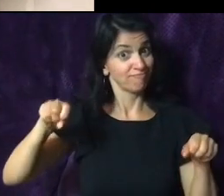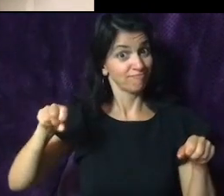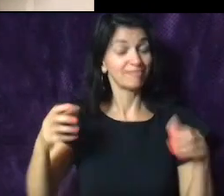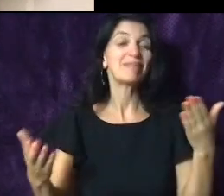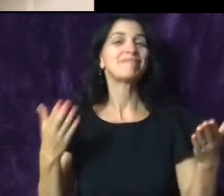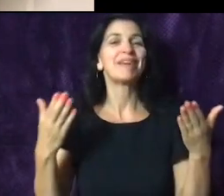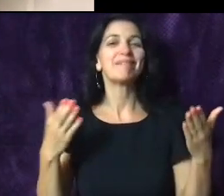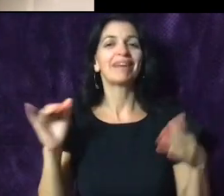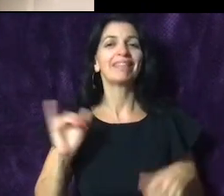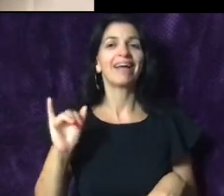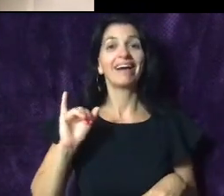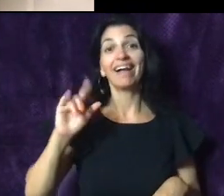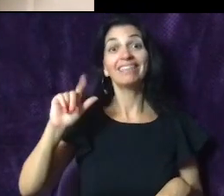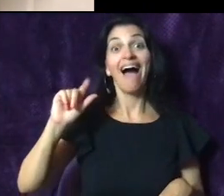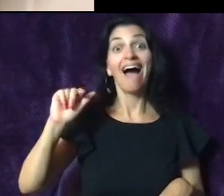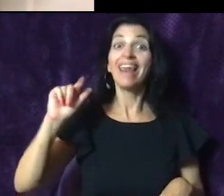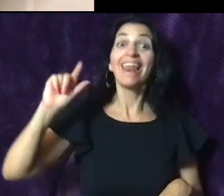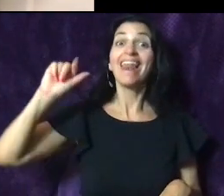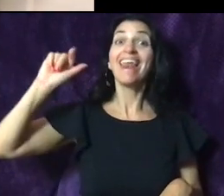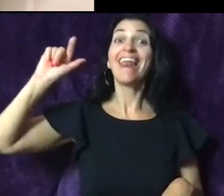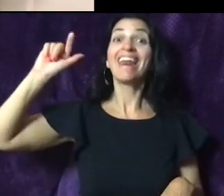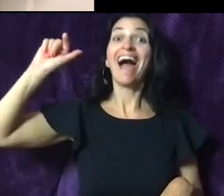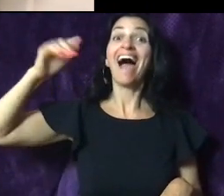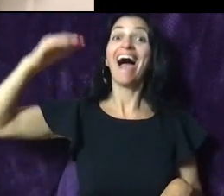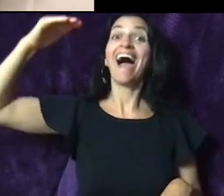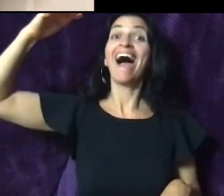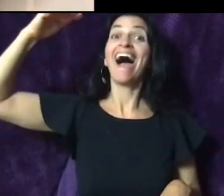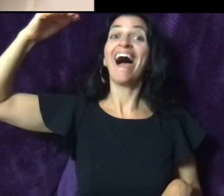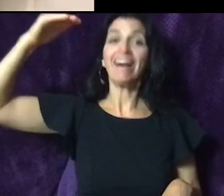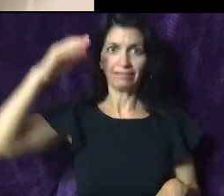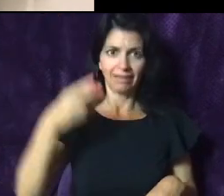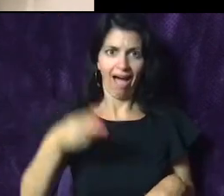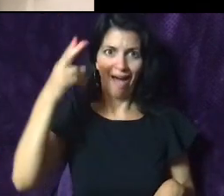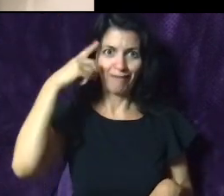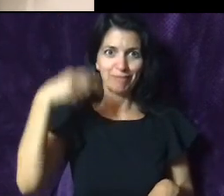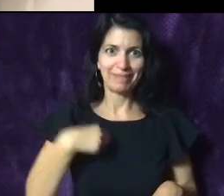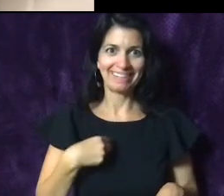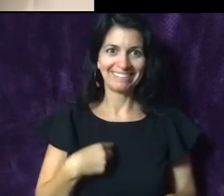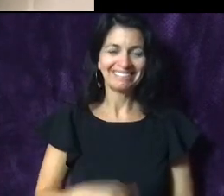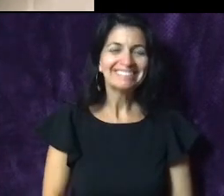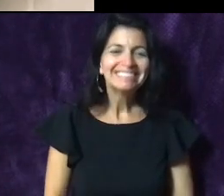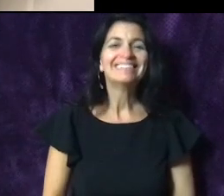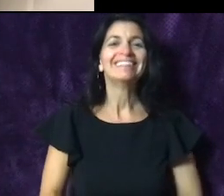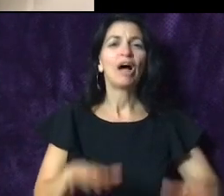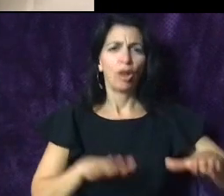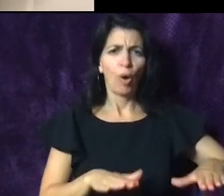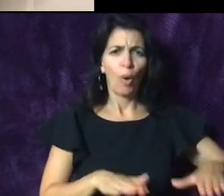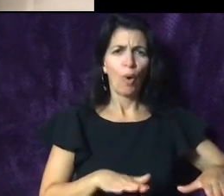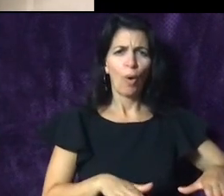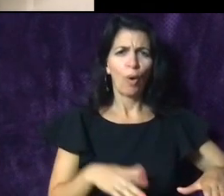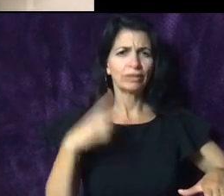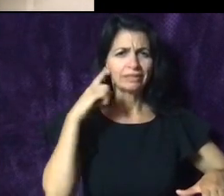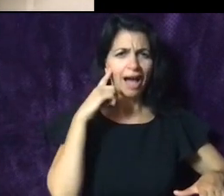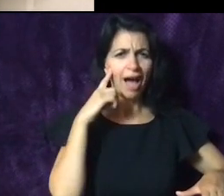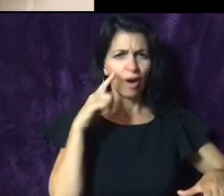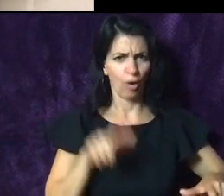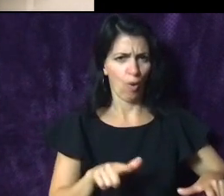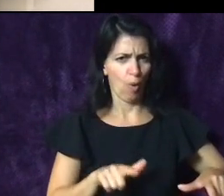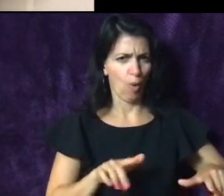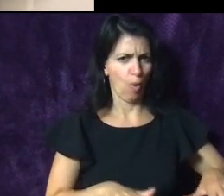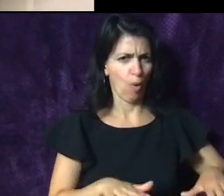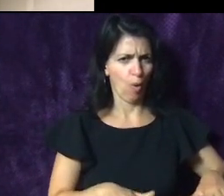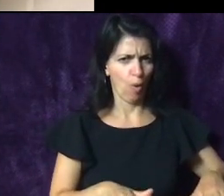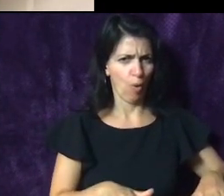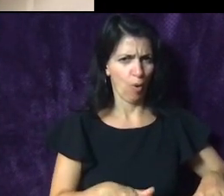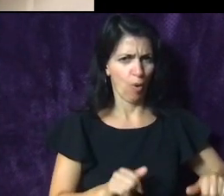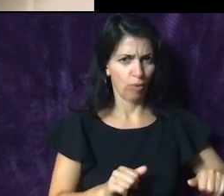on like a la, like a la la la la la. That's pretty high for me. How about a low sound? Can you make a low sound?